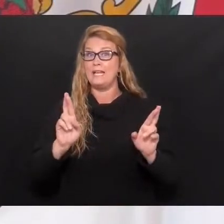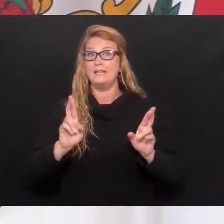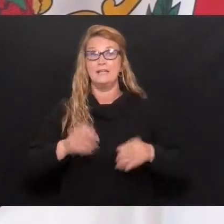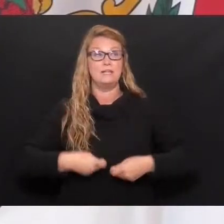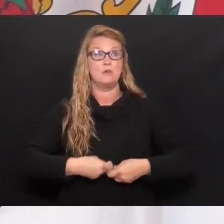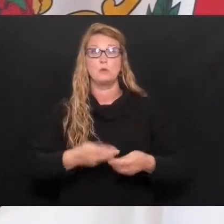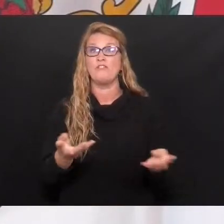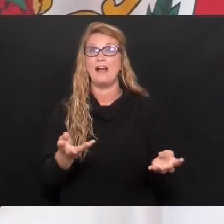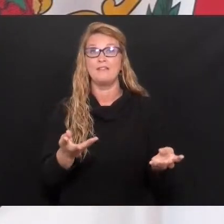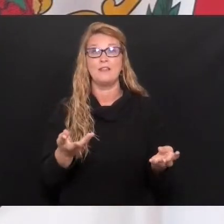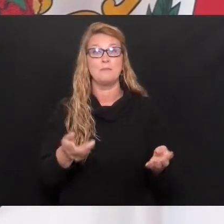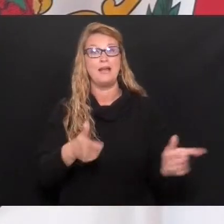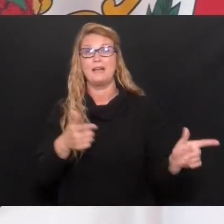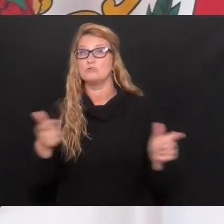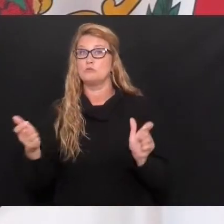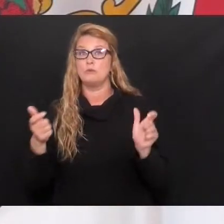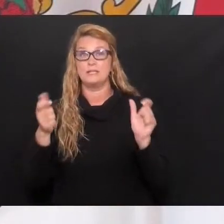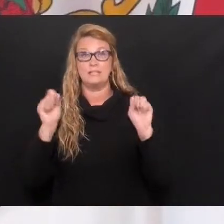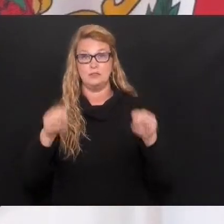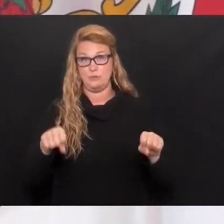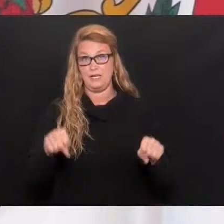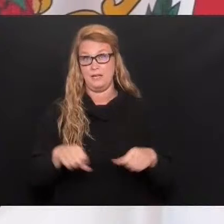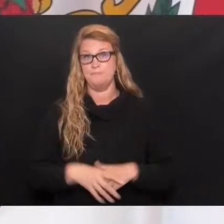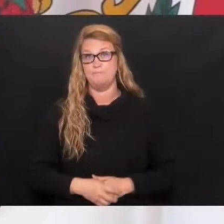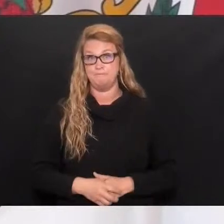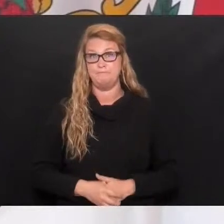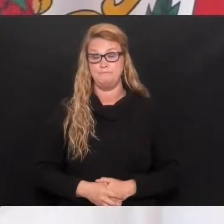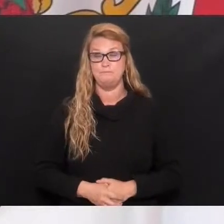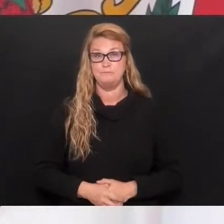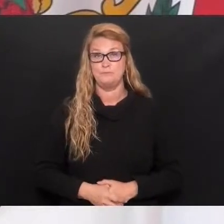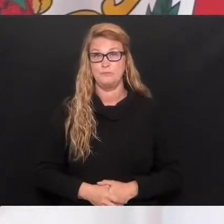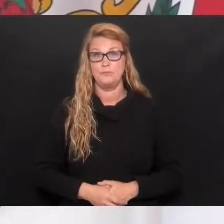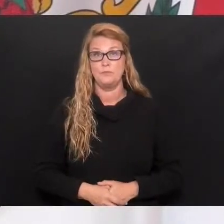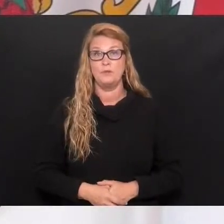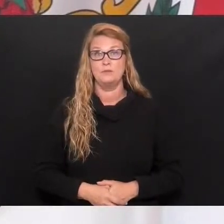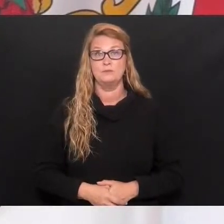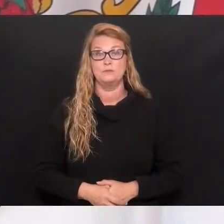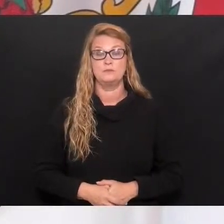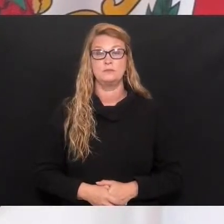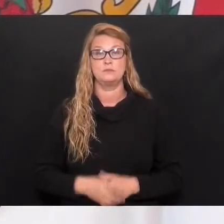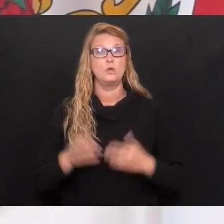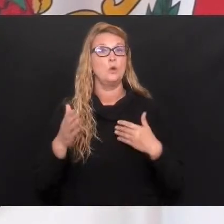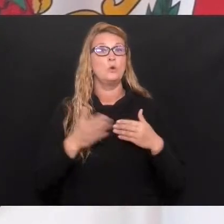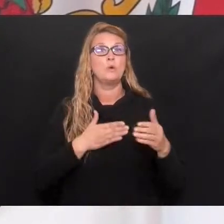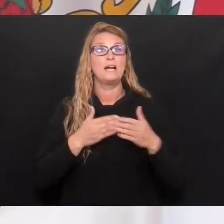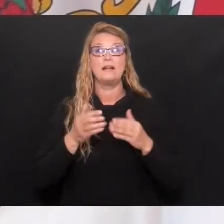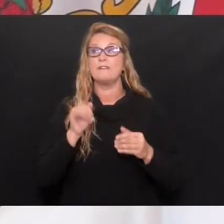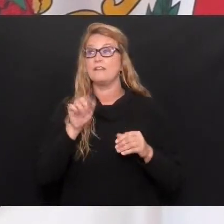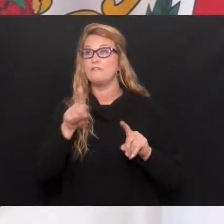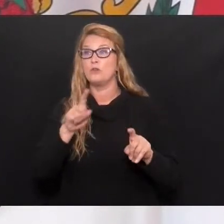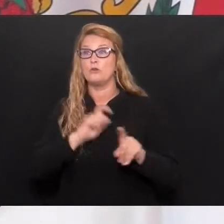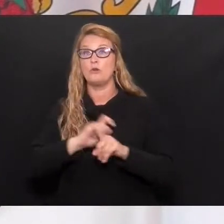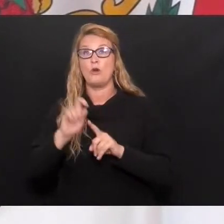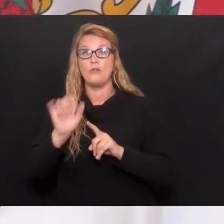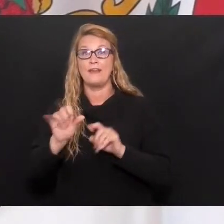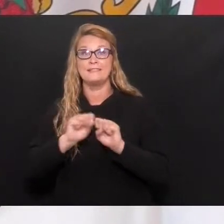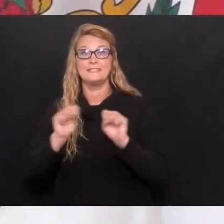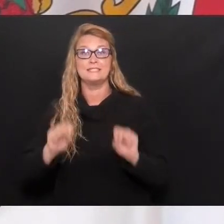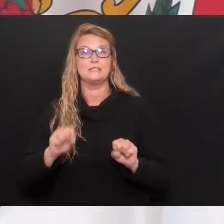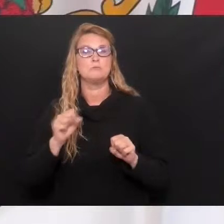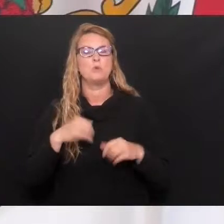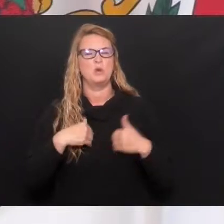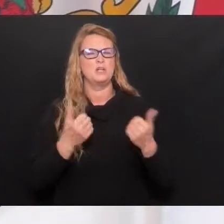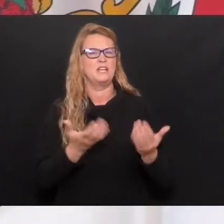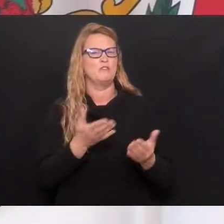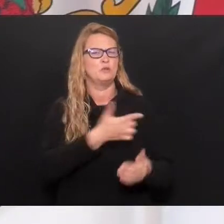in your arms just as quickly as you show up, and we can get you in the system or whatever it may be, and we can get that shot to you.